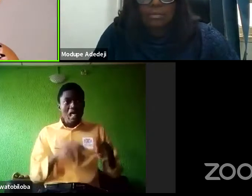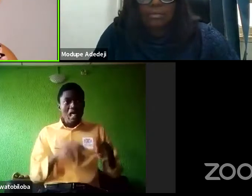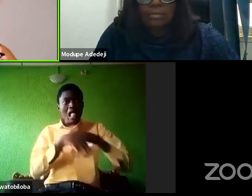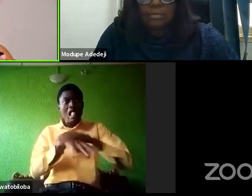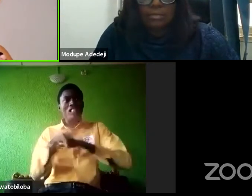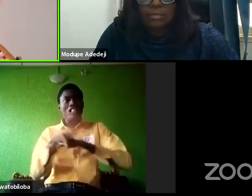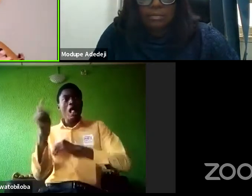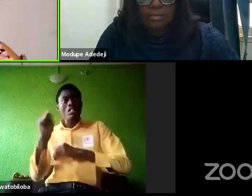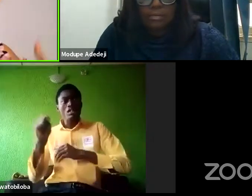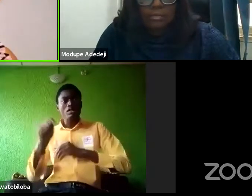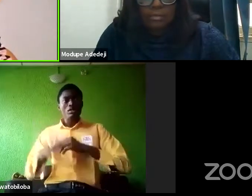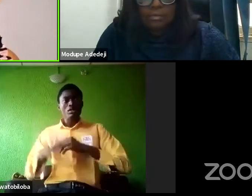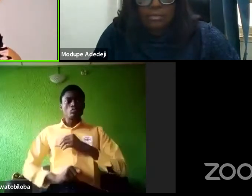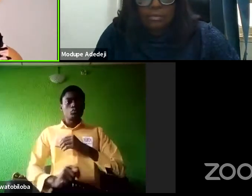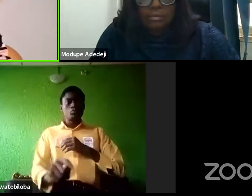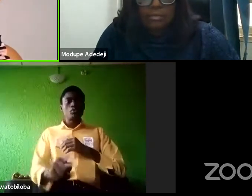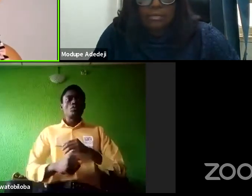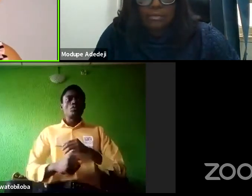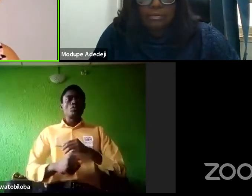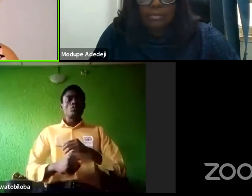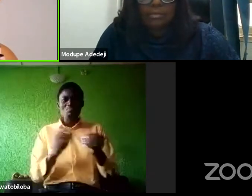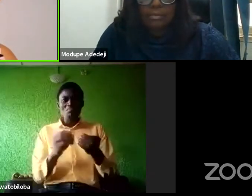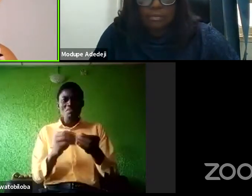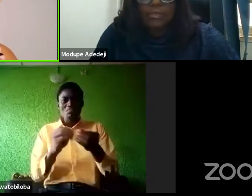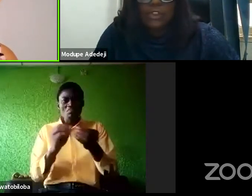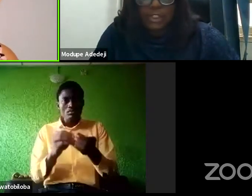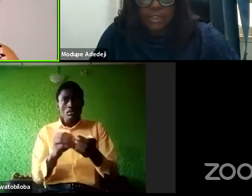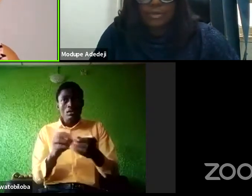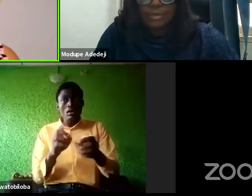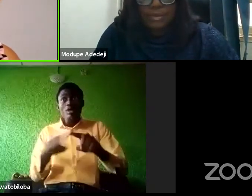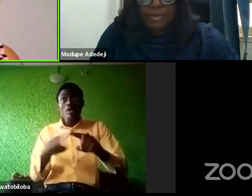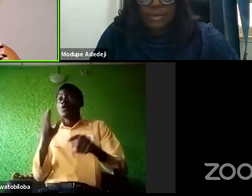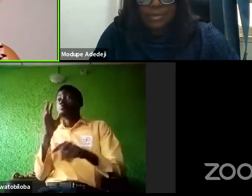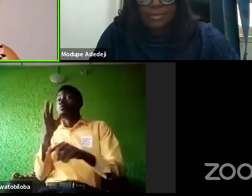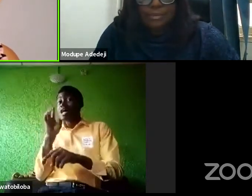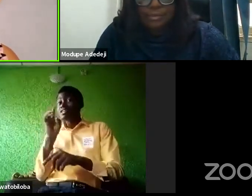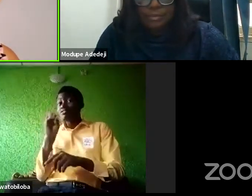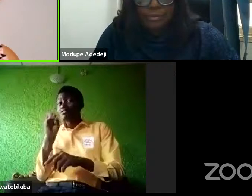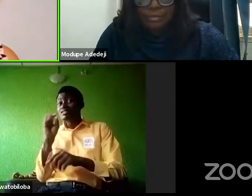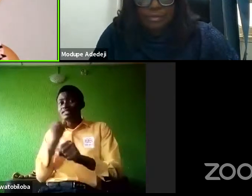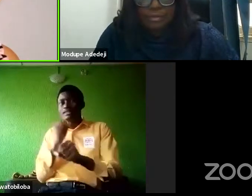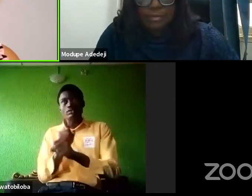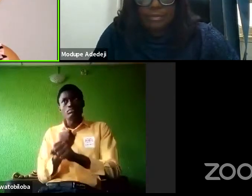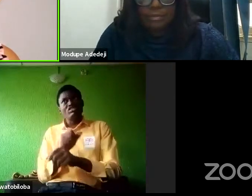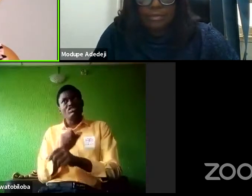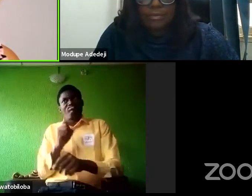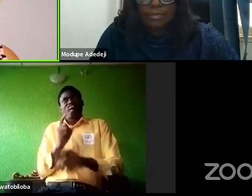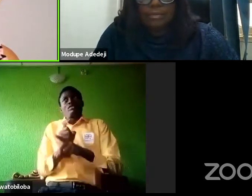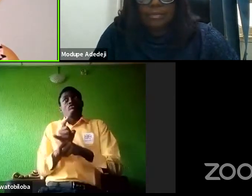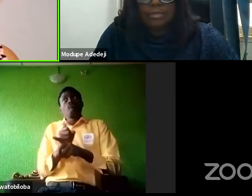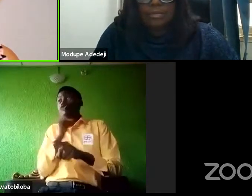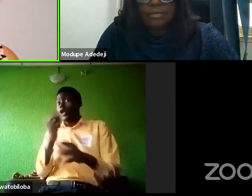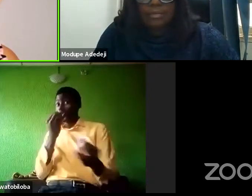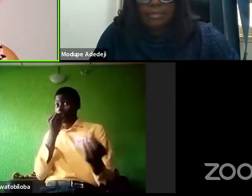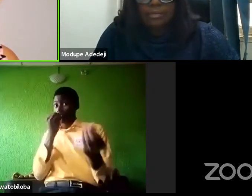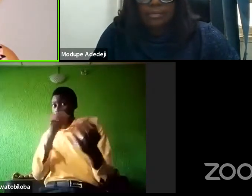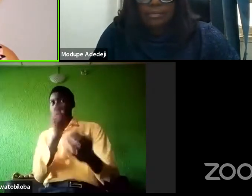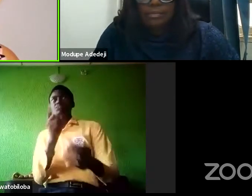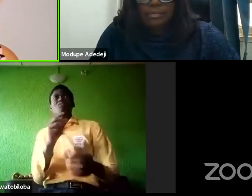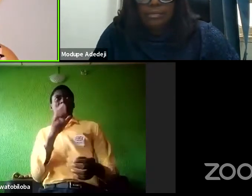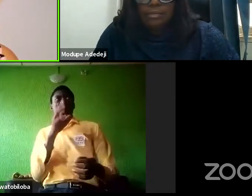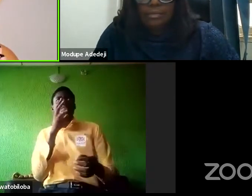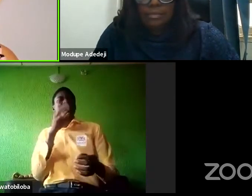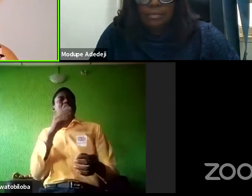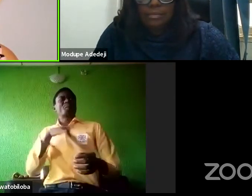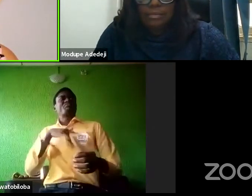that it was a old age. And Okay. one of those days I went to see her, and I was like,